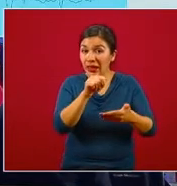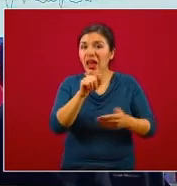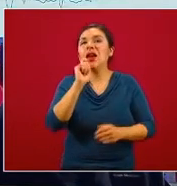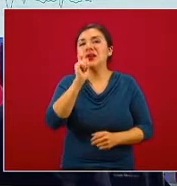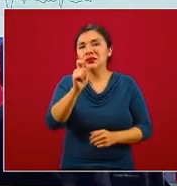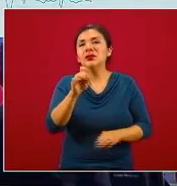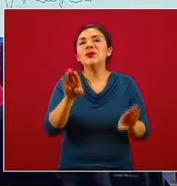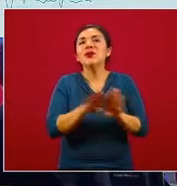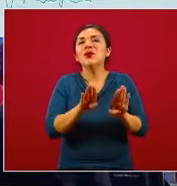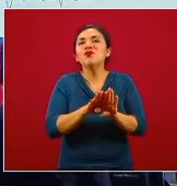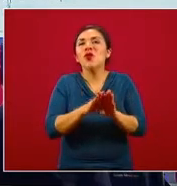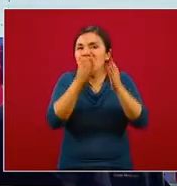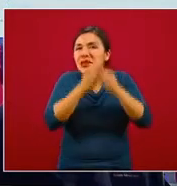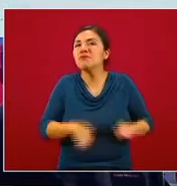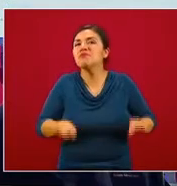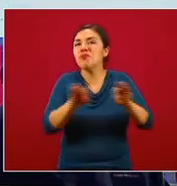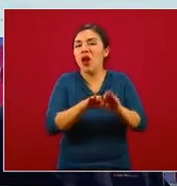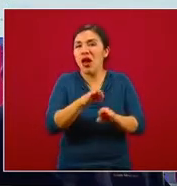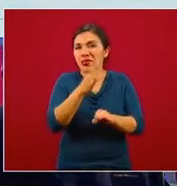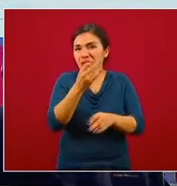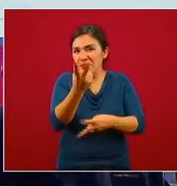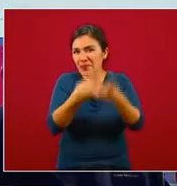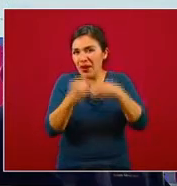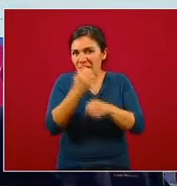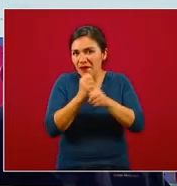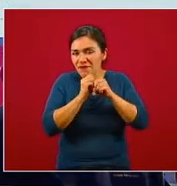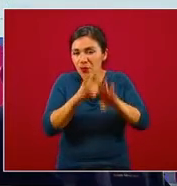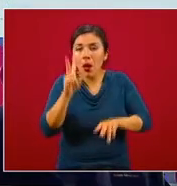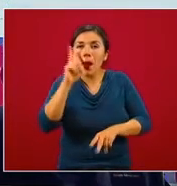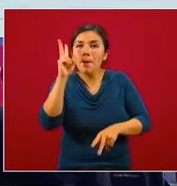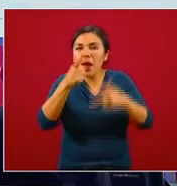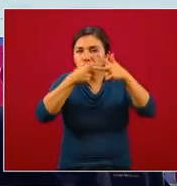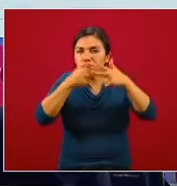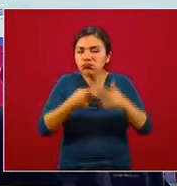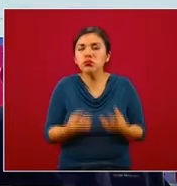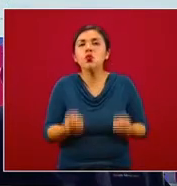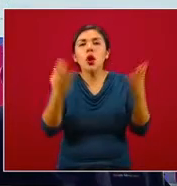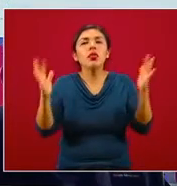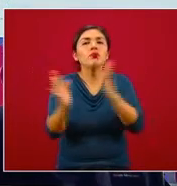Then if you click on views or displays,